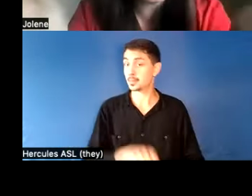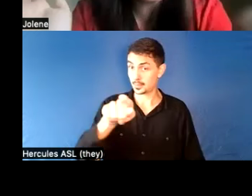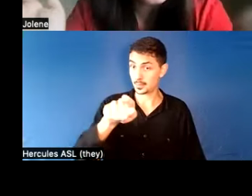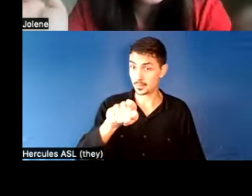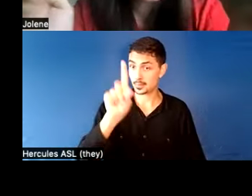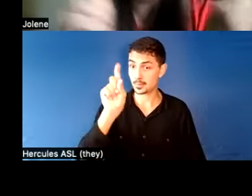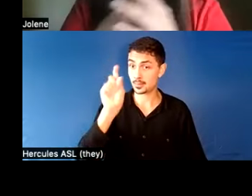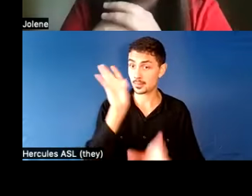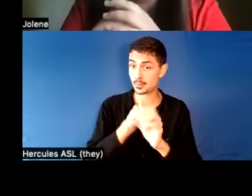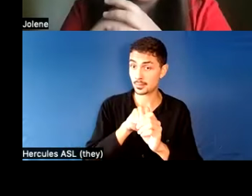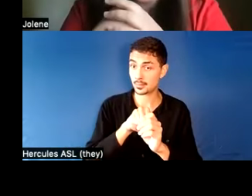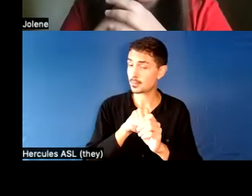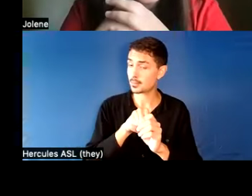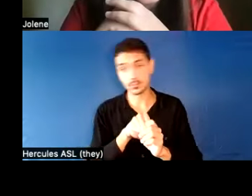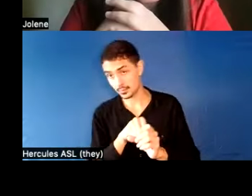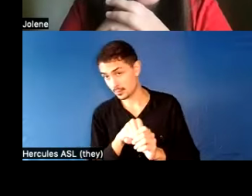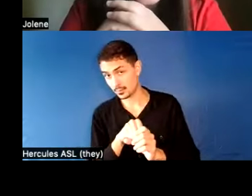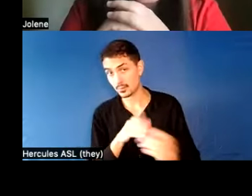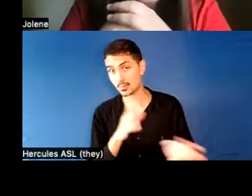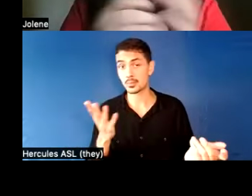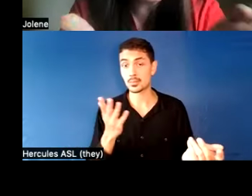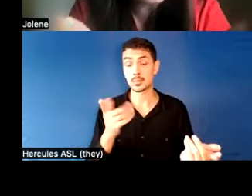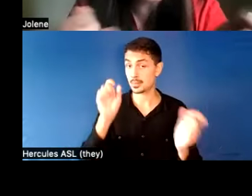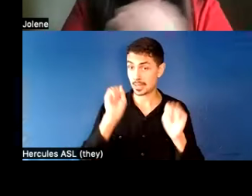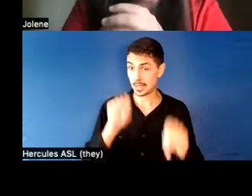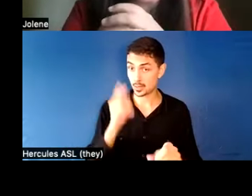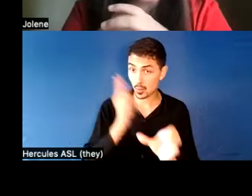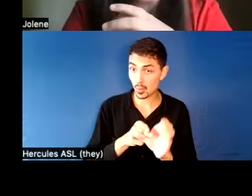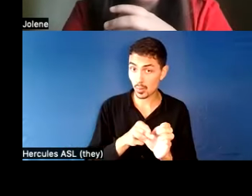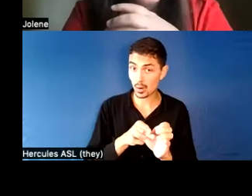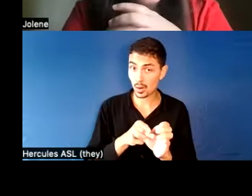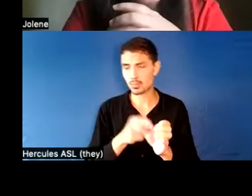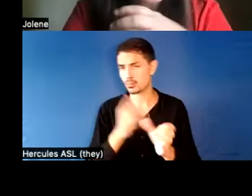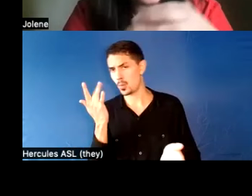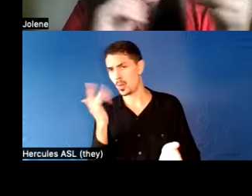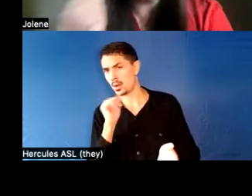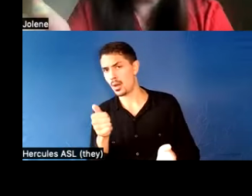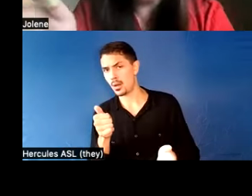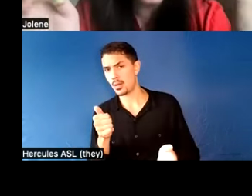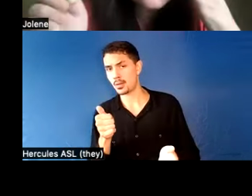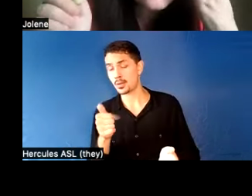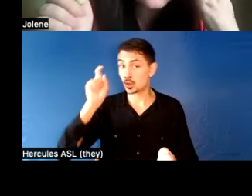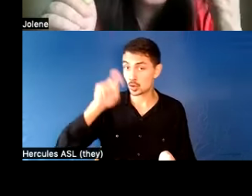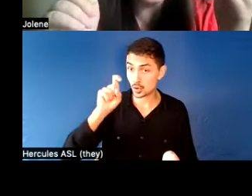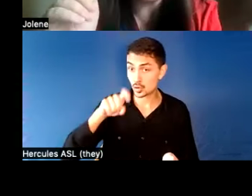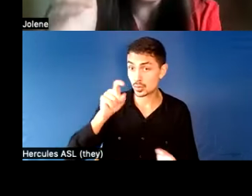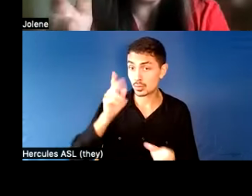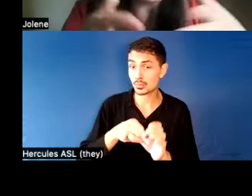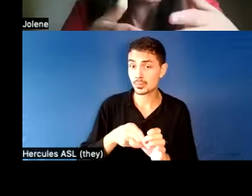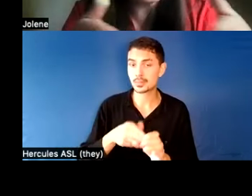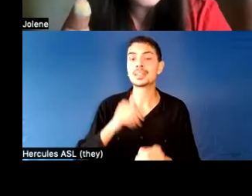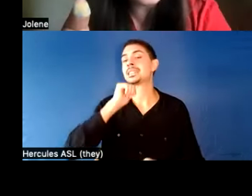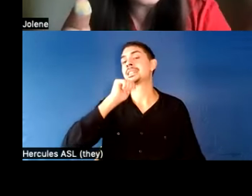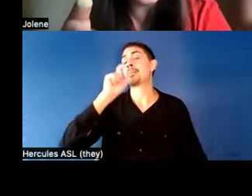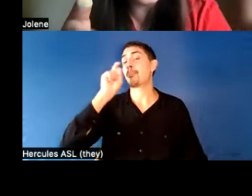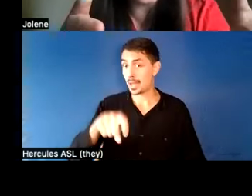or should you join? And if not, why isn't there a SART? And I'm not saying that every community needs one, you know, but